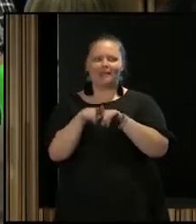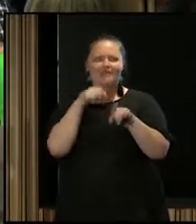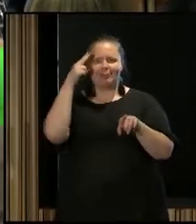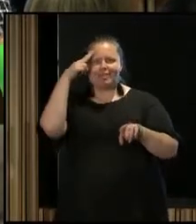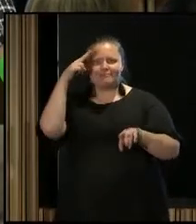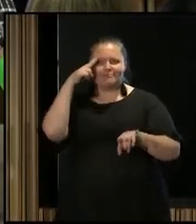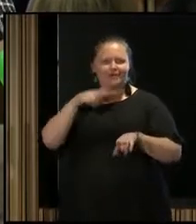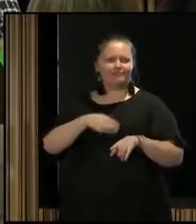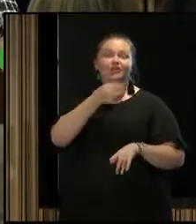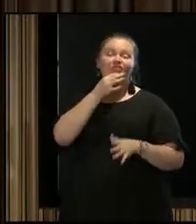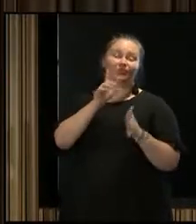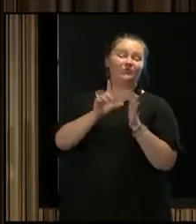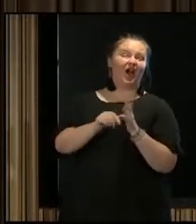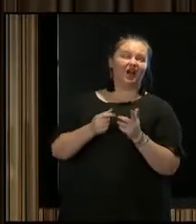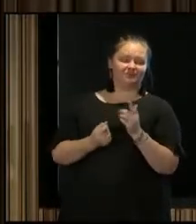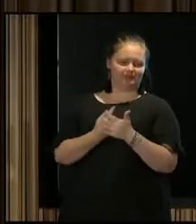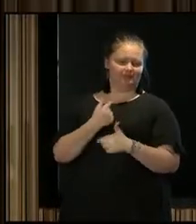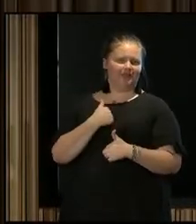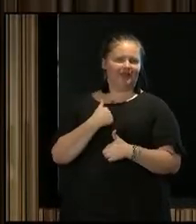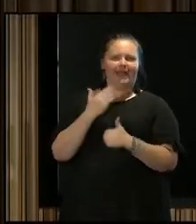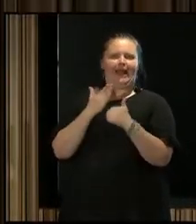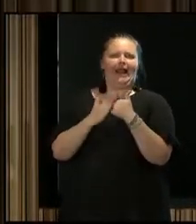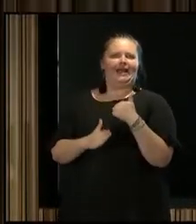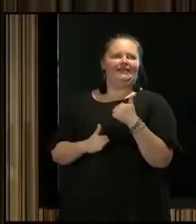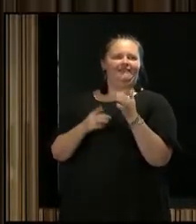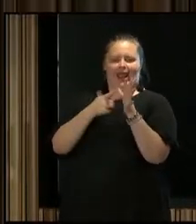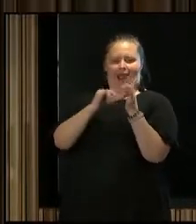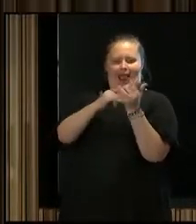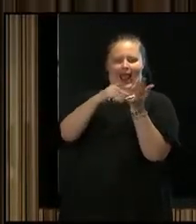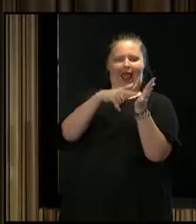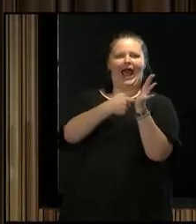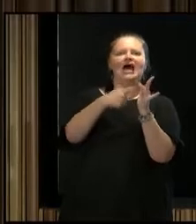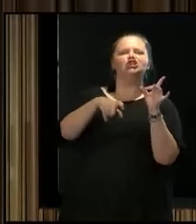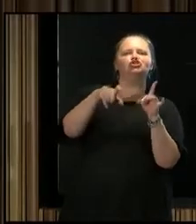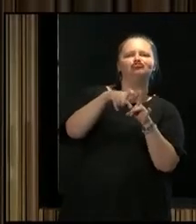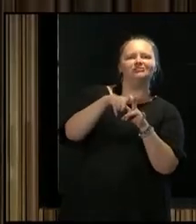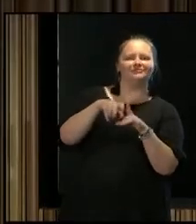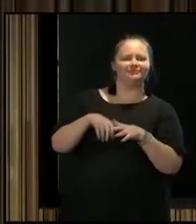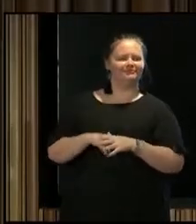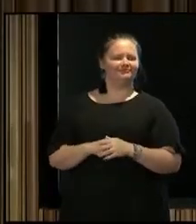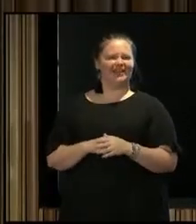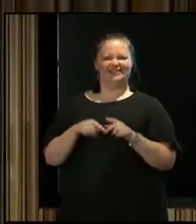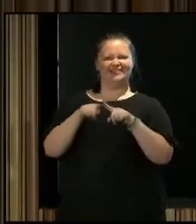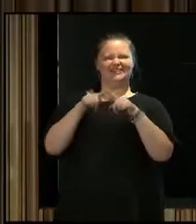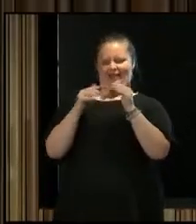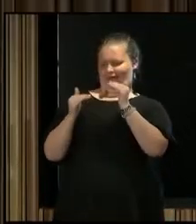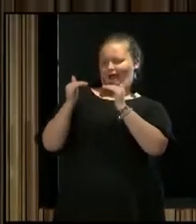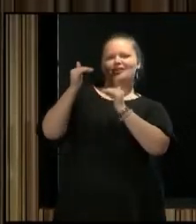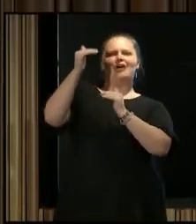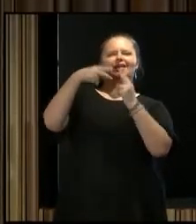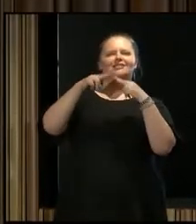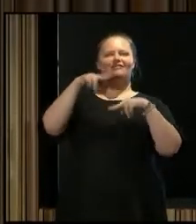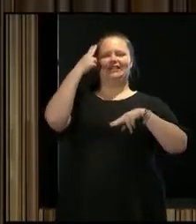Astrid and I a couple of times have talked about, I'm never called Astrid, I'm called Bridget. But there must be like a hierarchy of names. I don't know. I'm moving up to